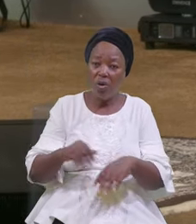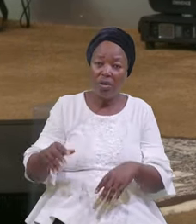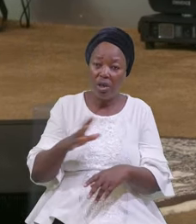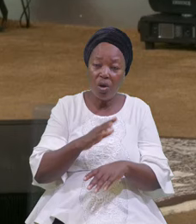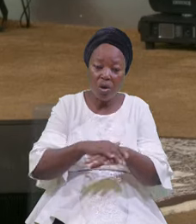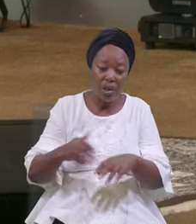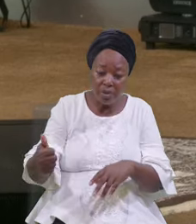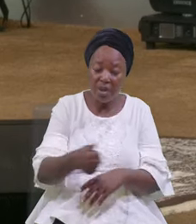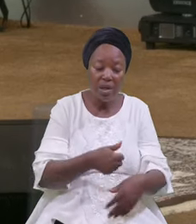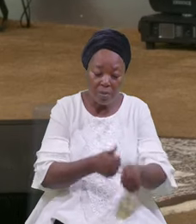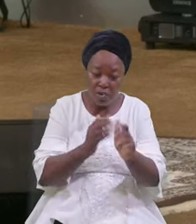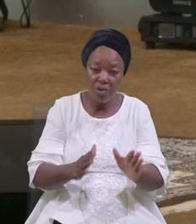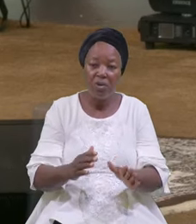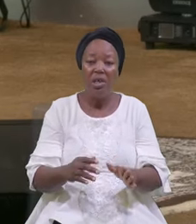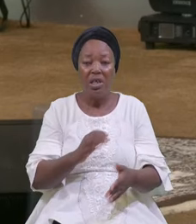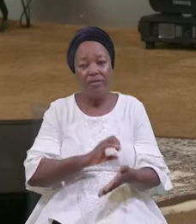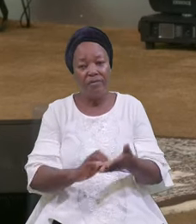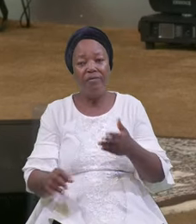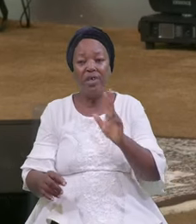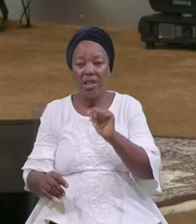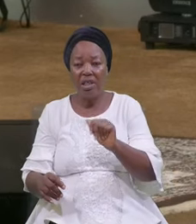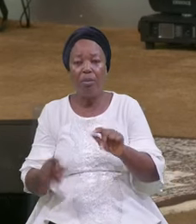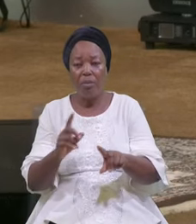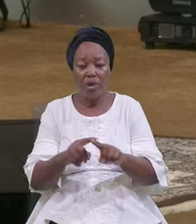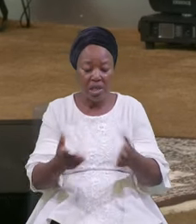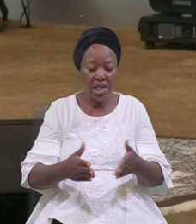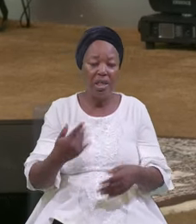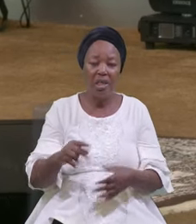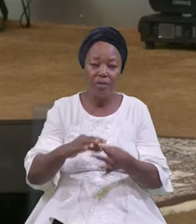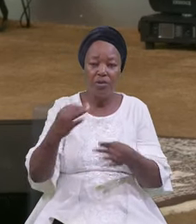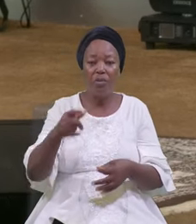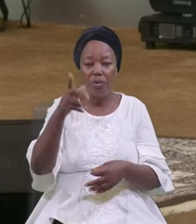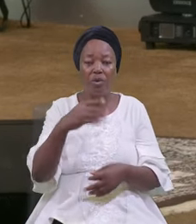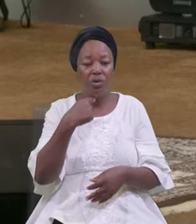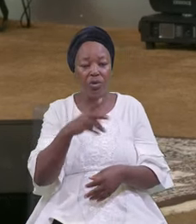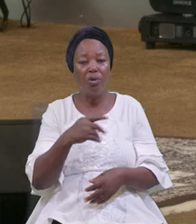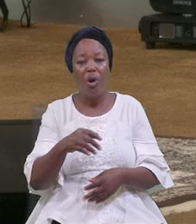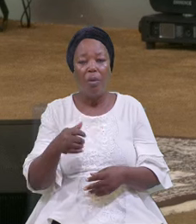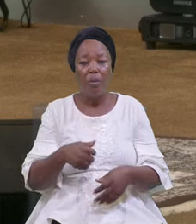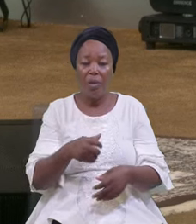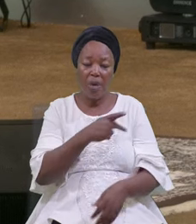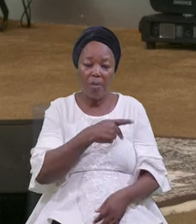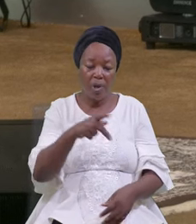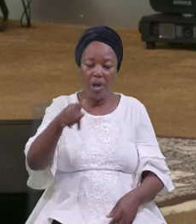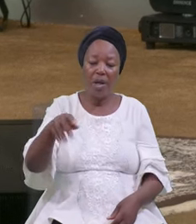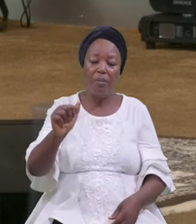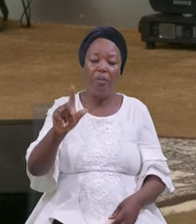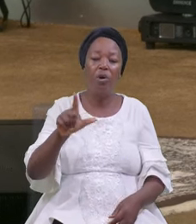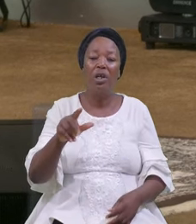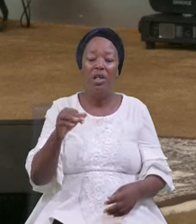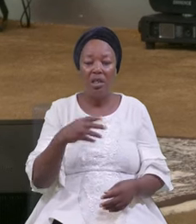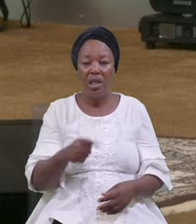they call themselves apostles in verse 13, but here the Spirit of God through Paul the apostle says, they're the ministers of